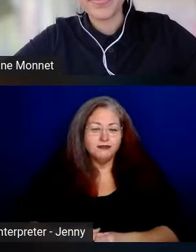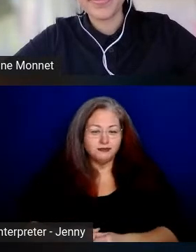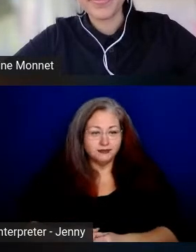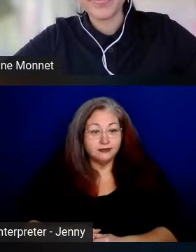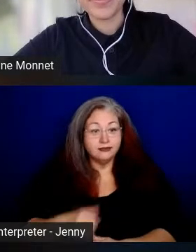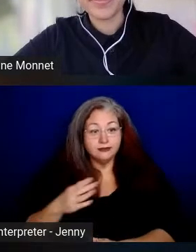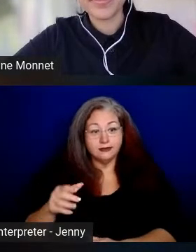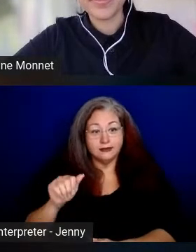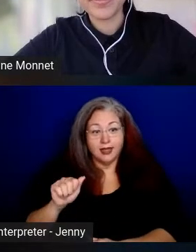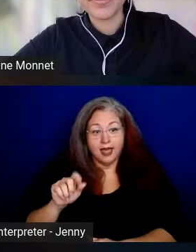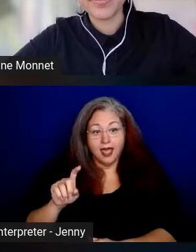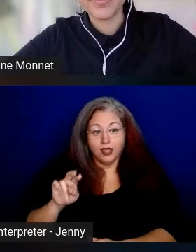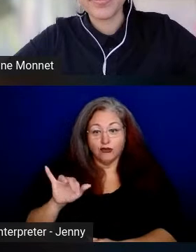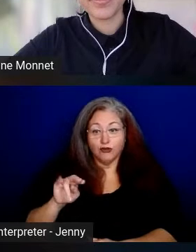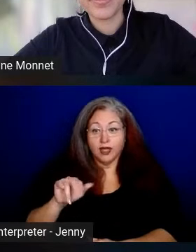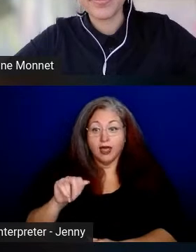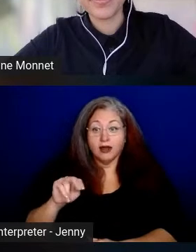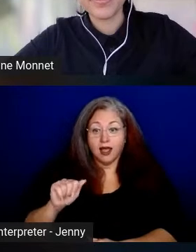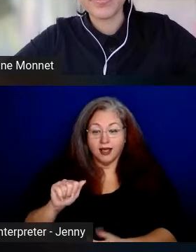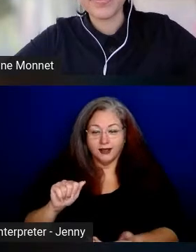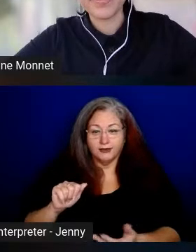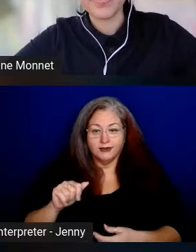Adriana,